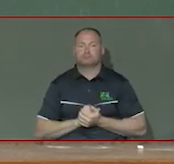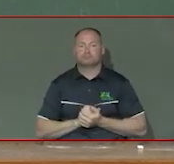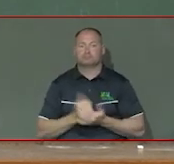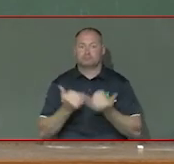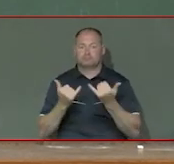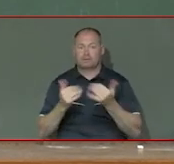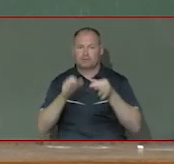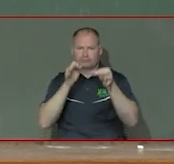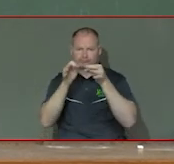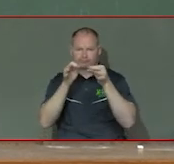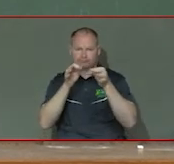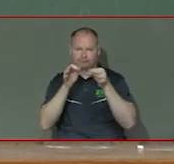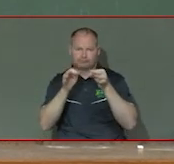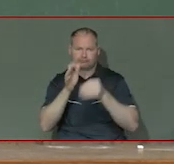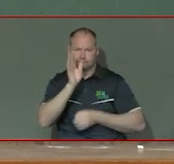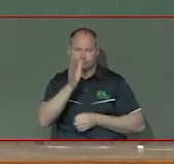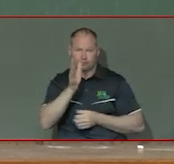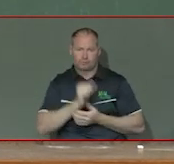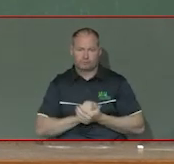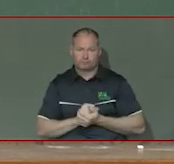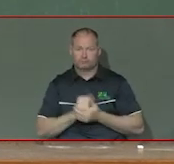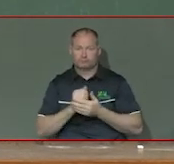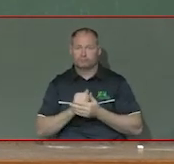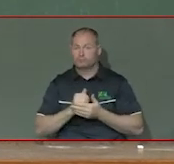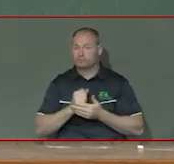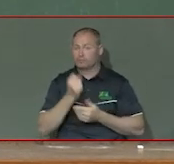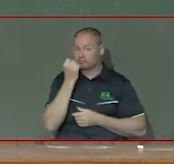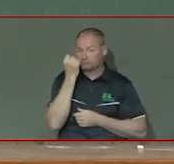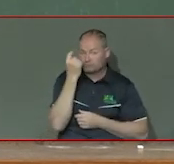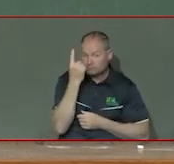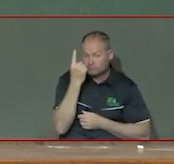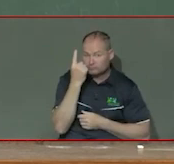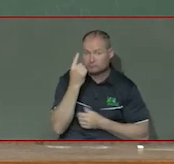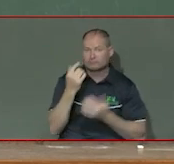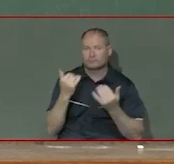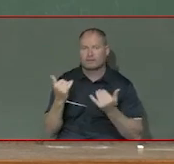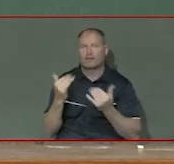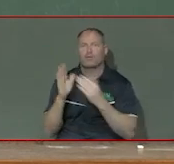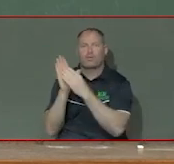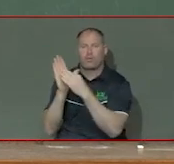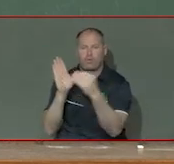listen, and once you understand it properly, you may copy it.